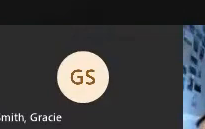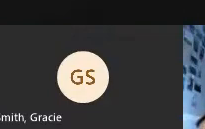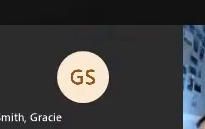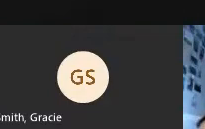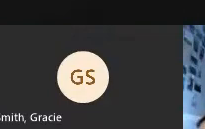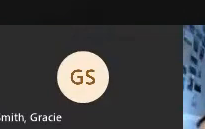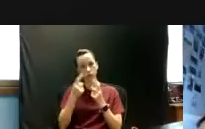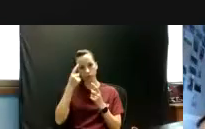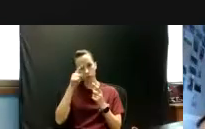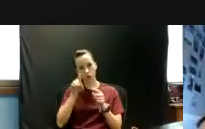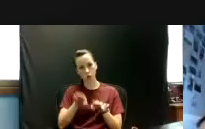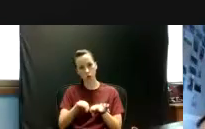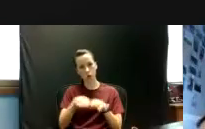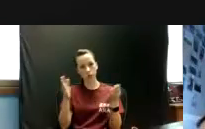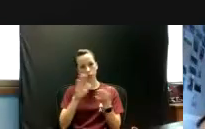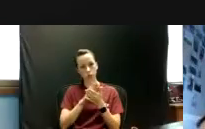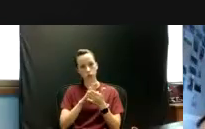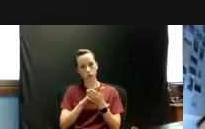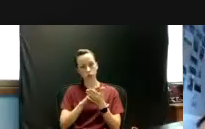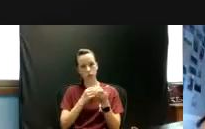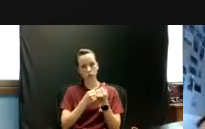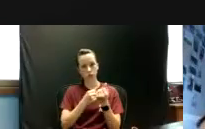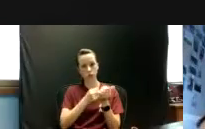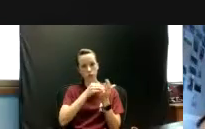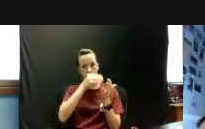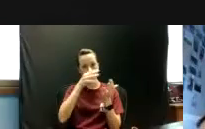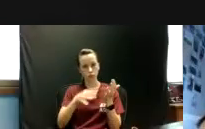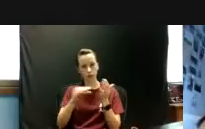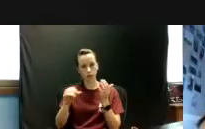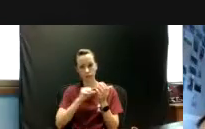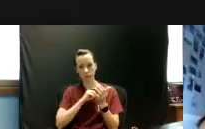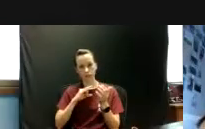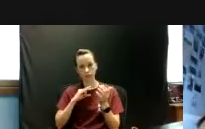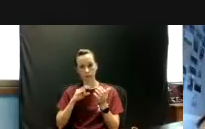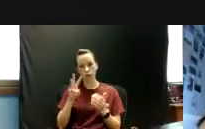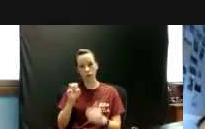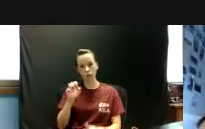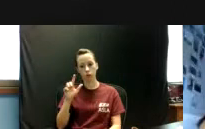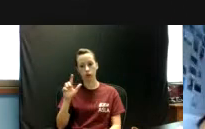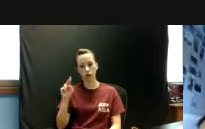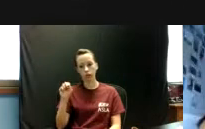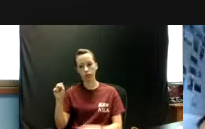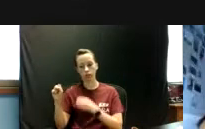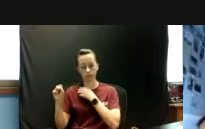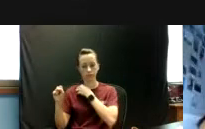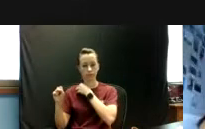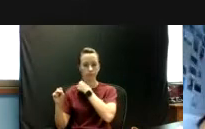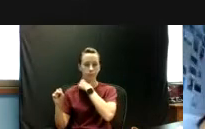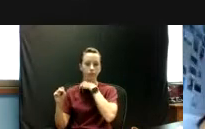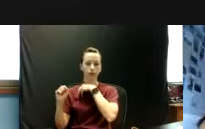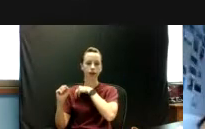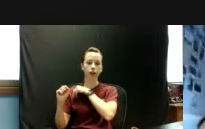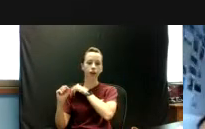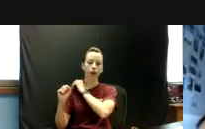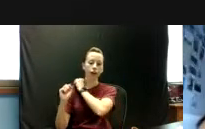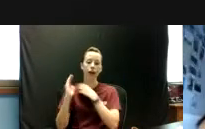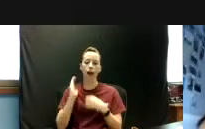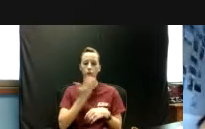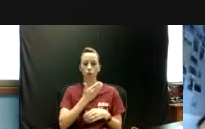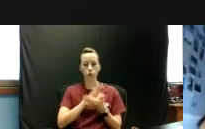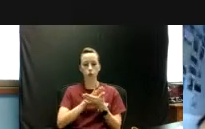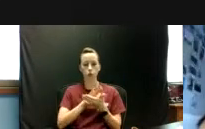for Reopening Schools, Supporting Student and Staff Wellness. So our schools should be prepared to help ensure that our students